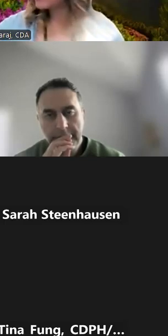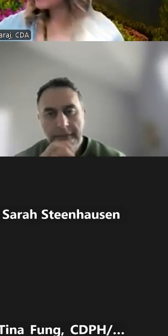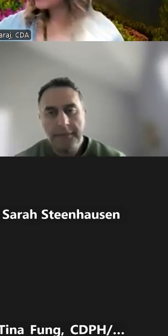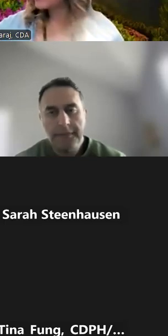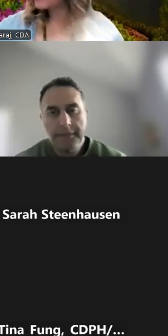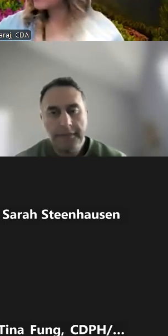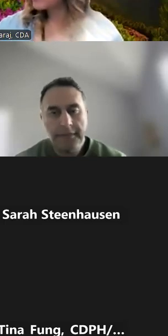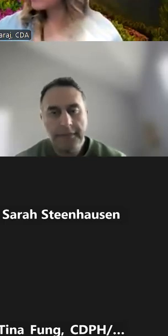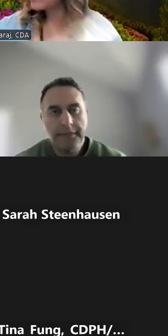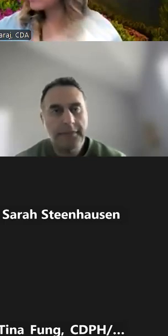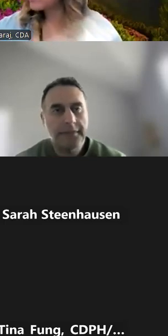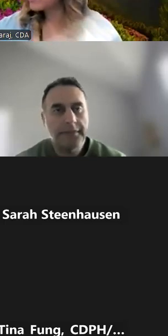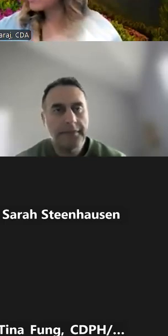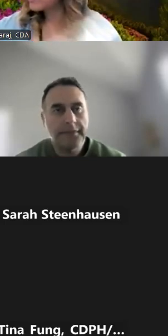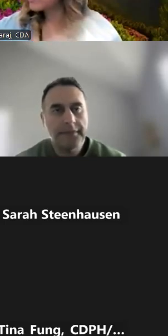to the